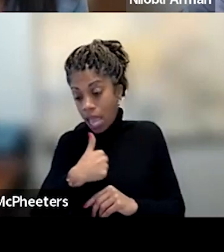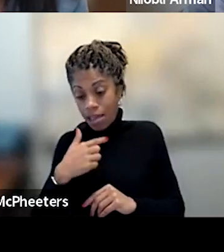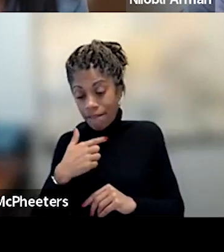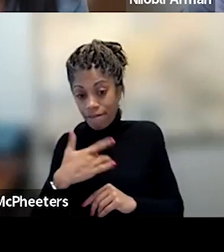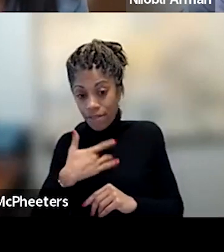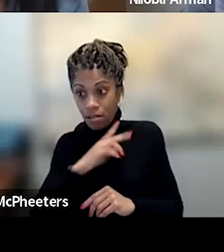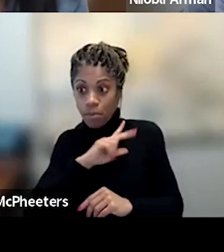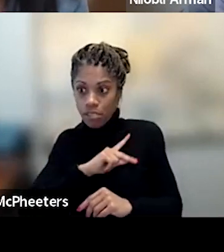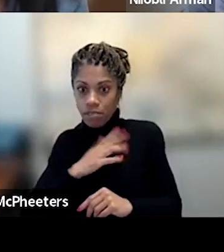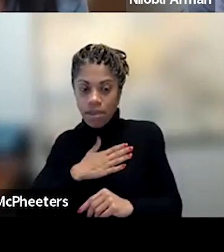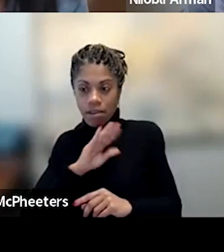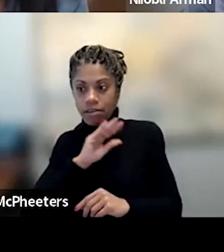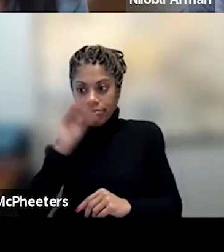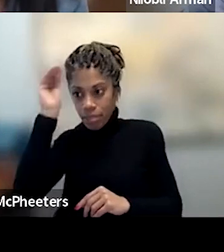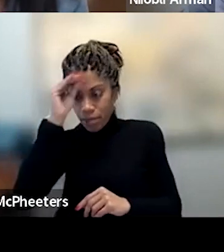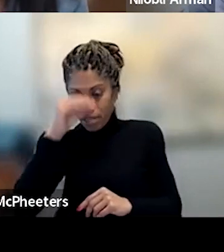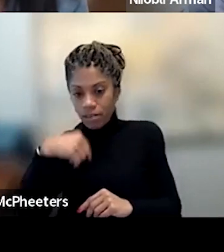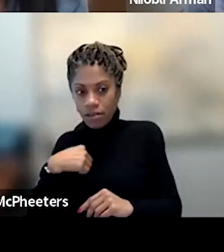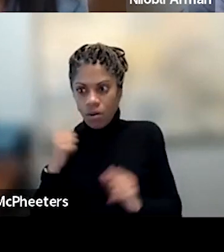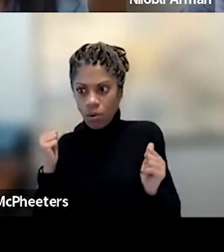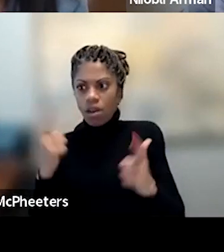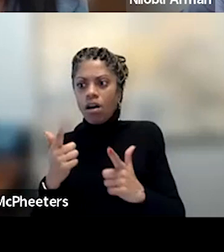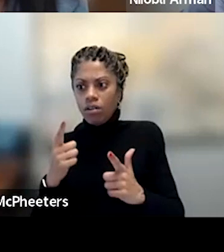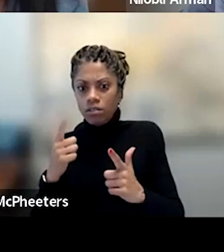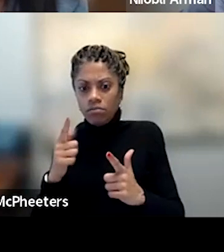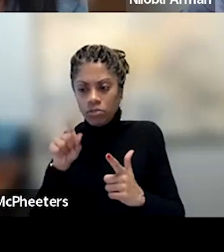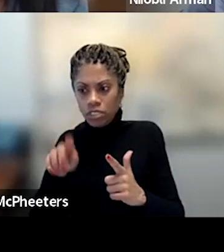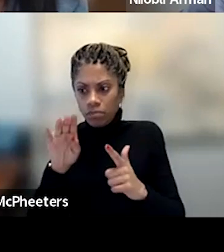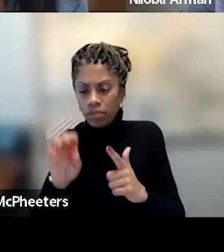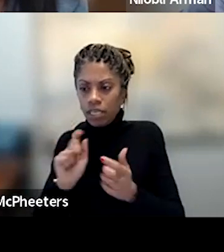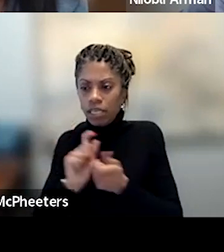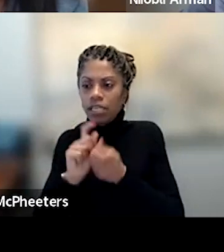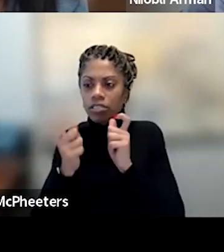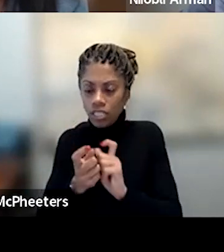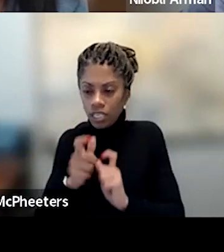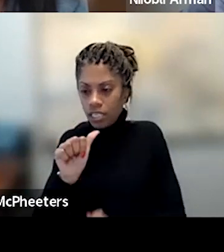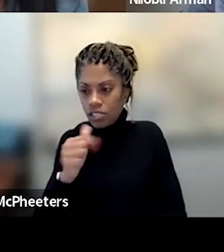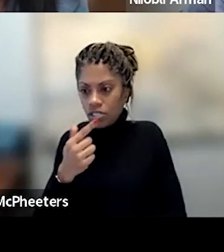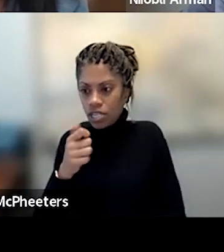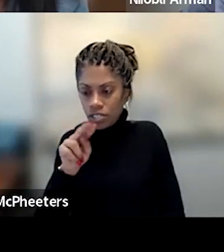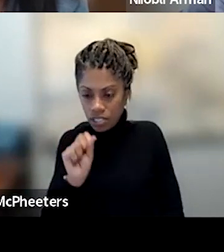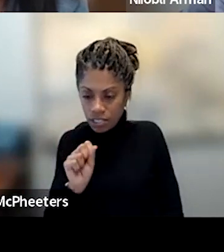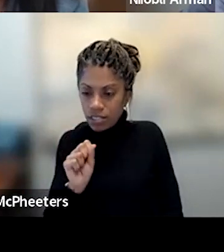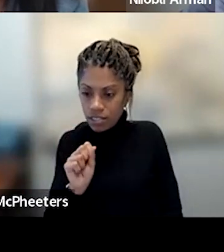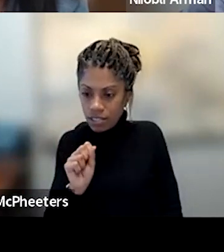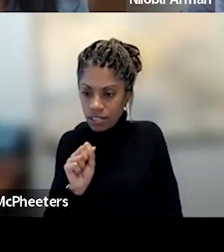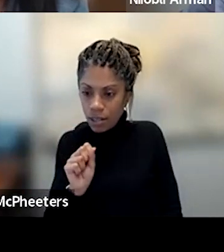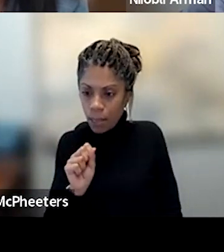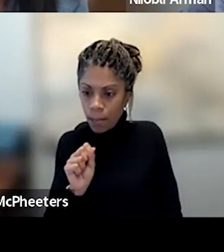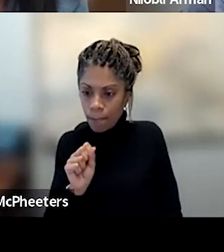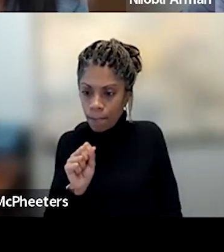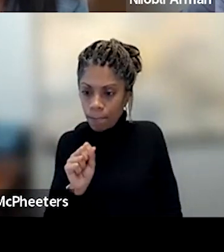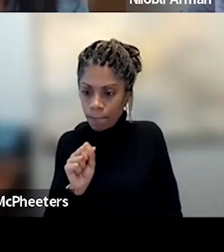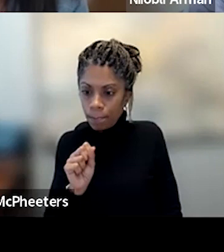and that we should wrap all of the spokespersons we coach, the colleagues with whom we